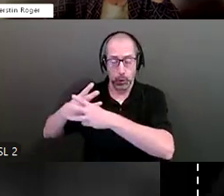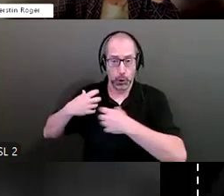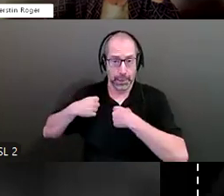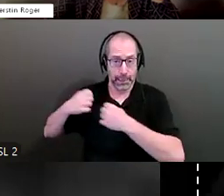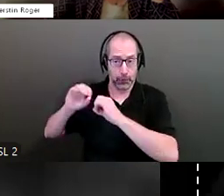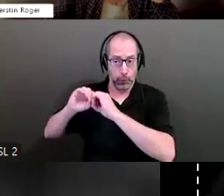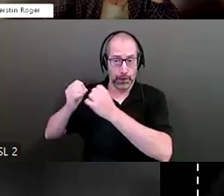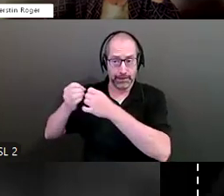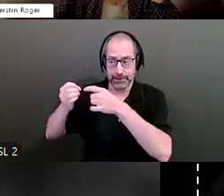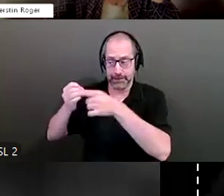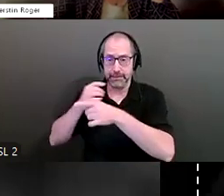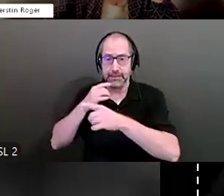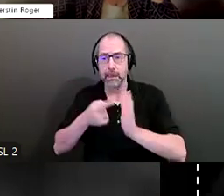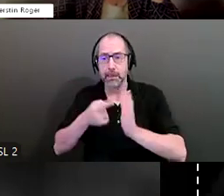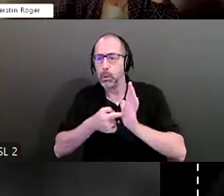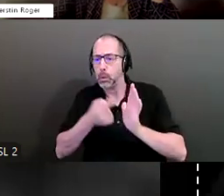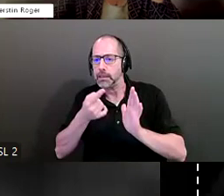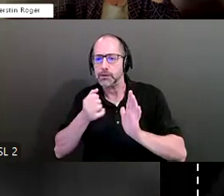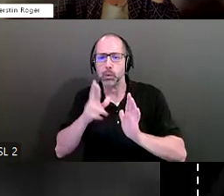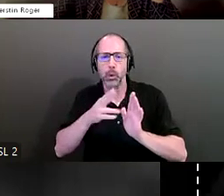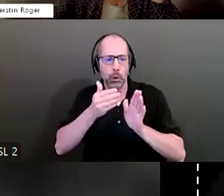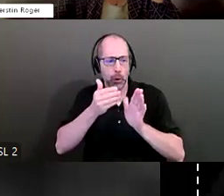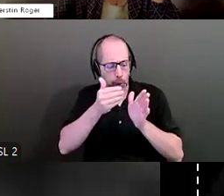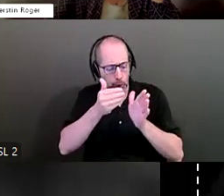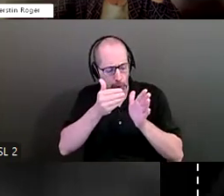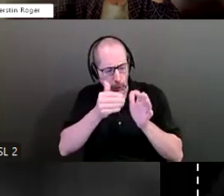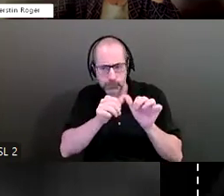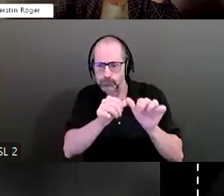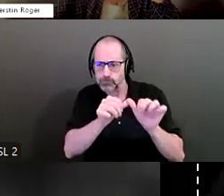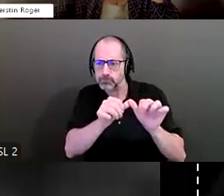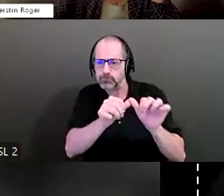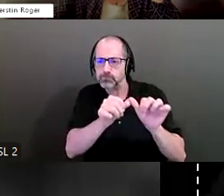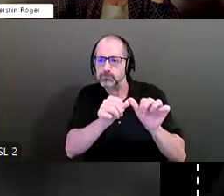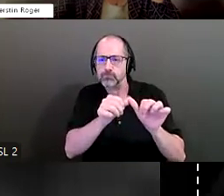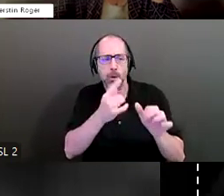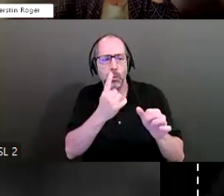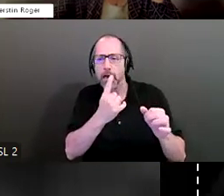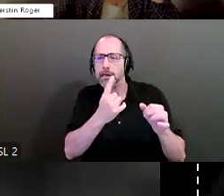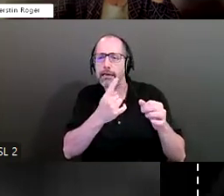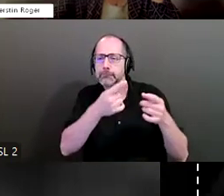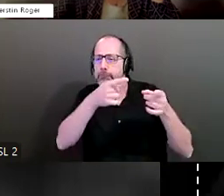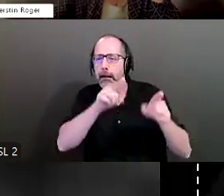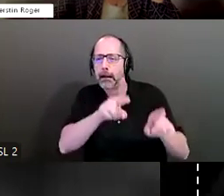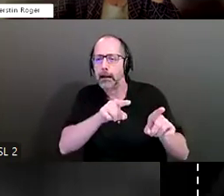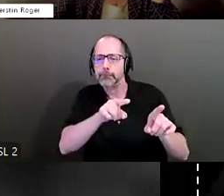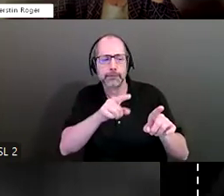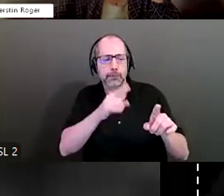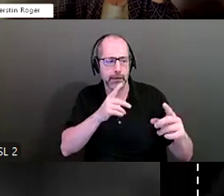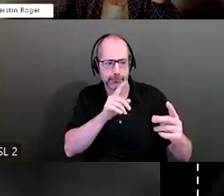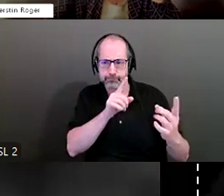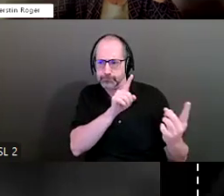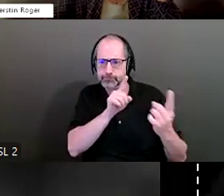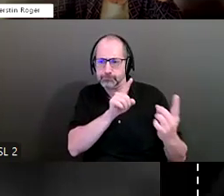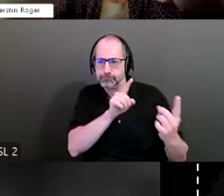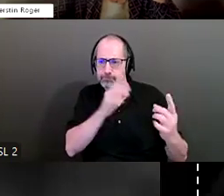repeated act or lack of appropriate action occurring within any relationship where there is an expectation of trust, which